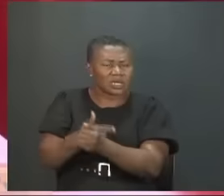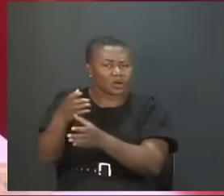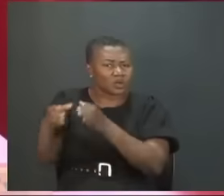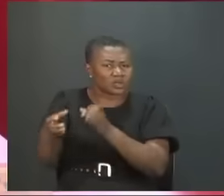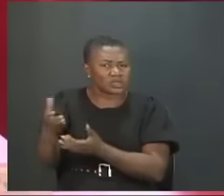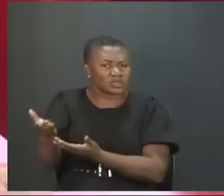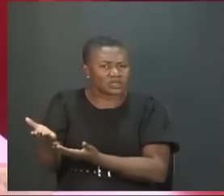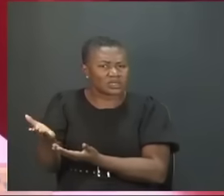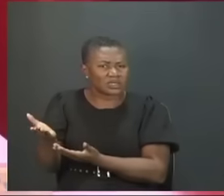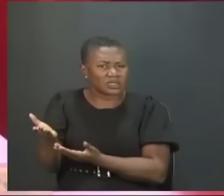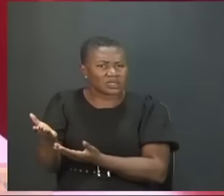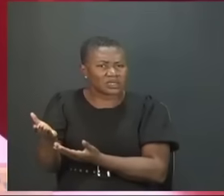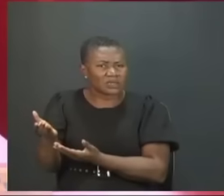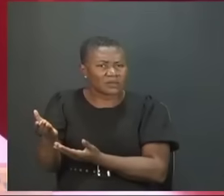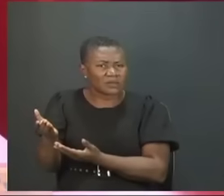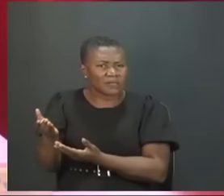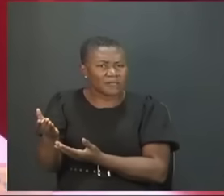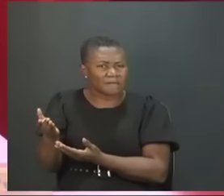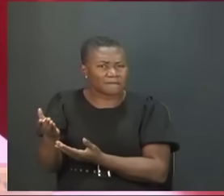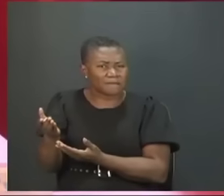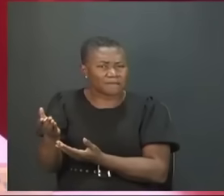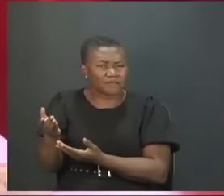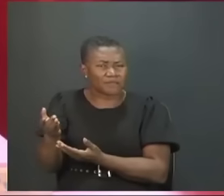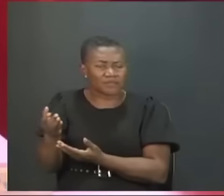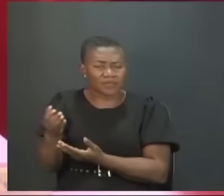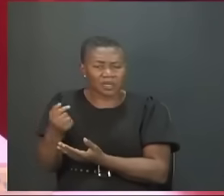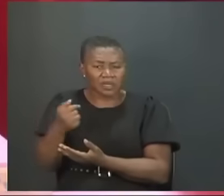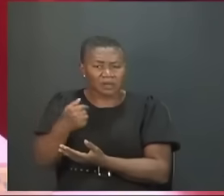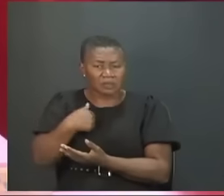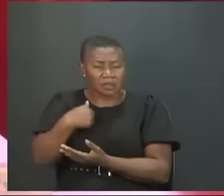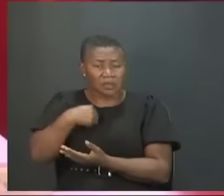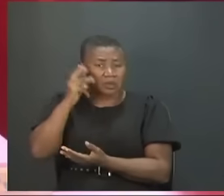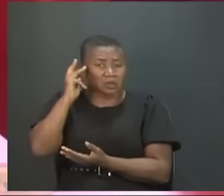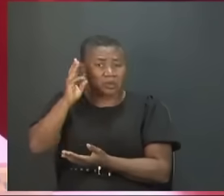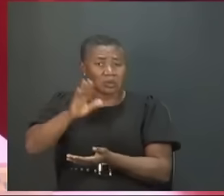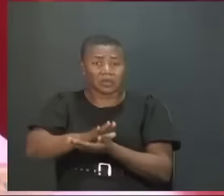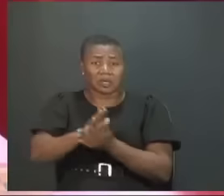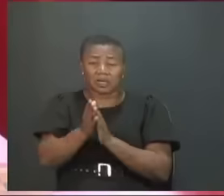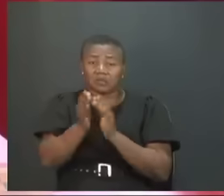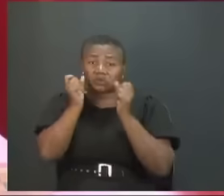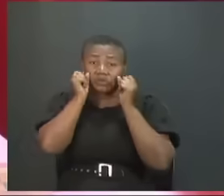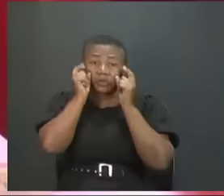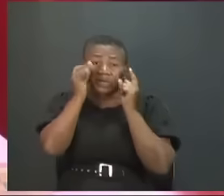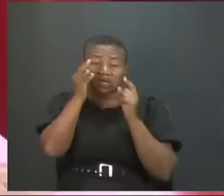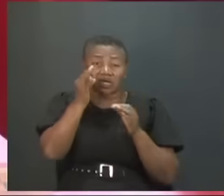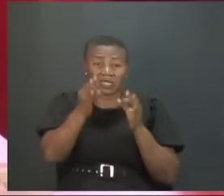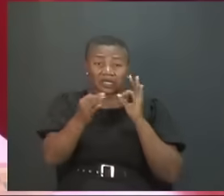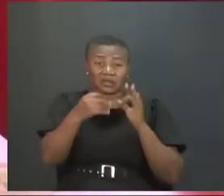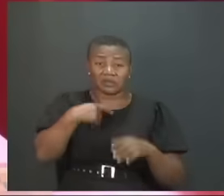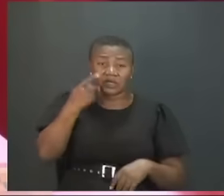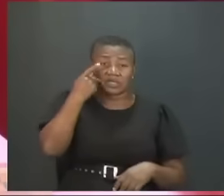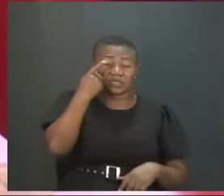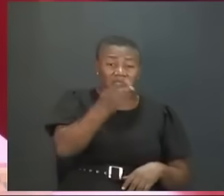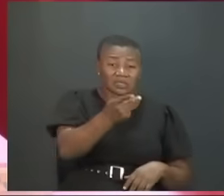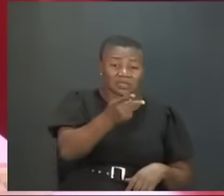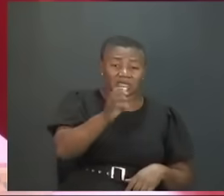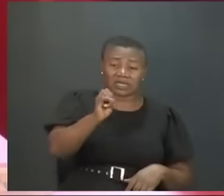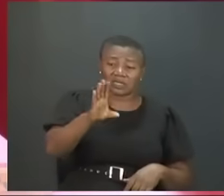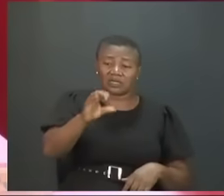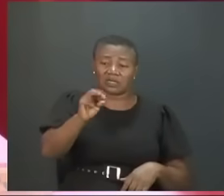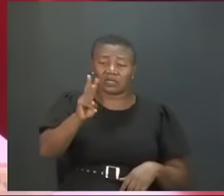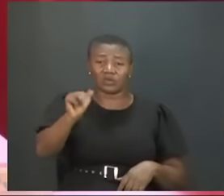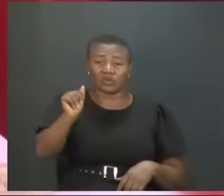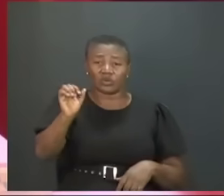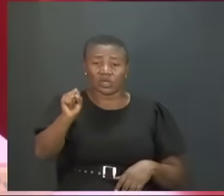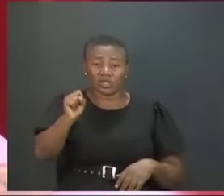surprised if ECOWAS court delves into your matter. I'm saying this because I have been a member of ECOWAS Parliament for close